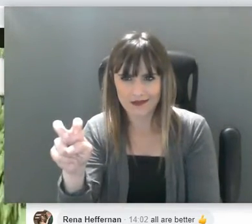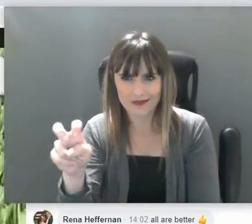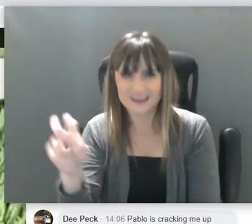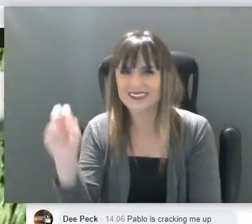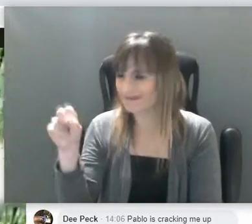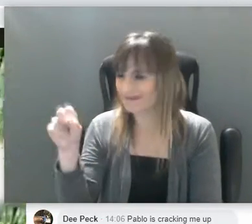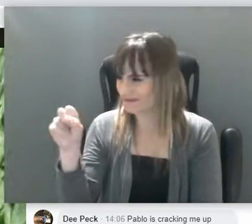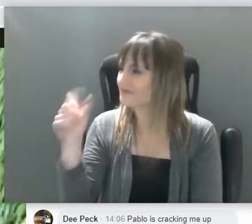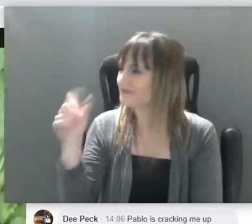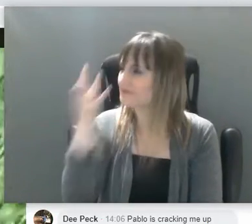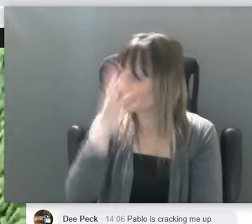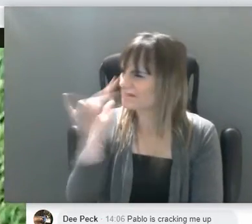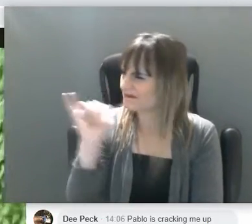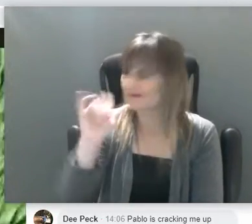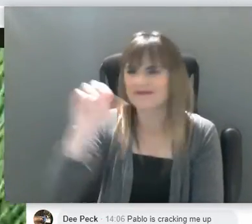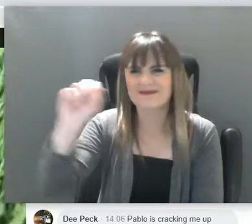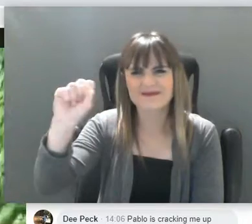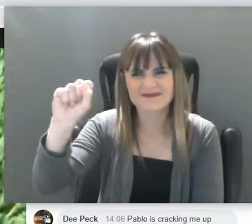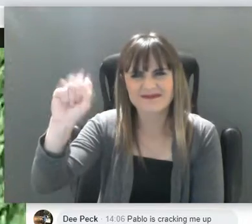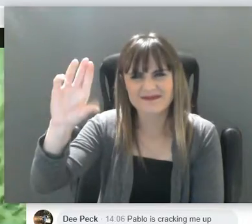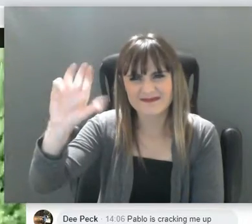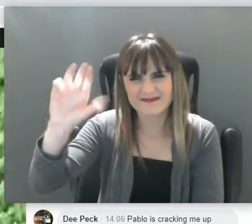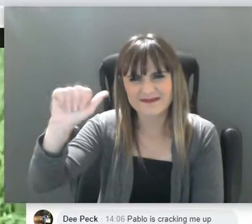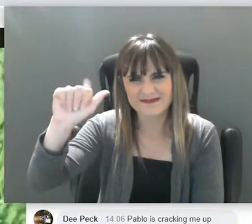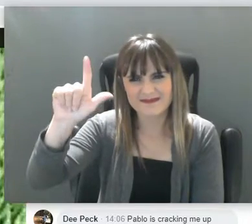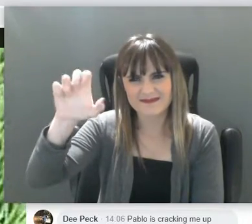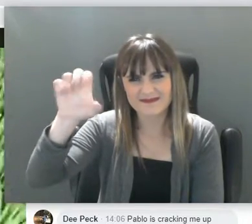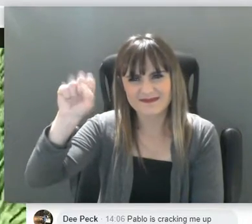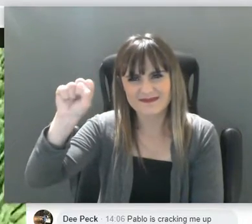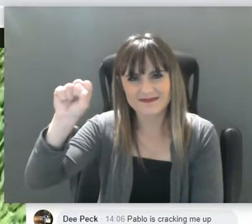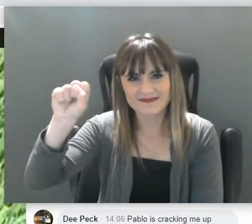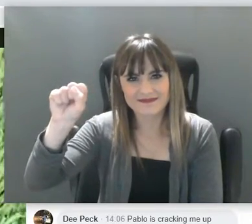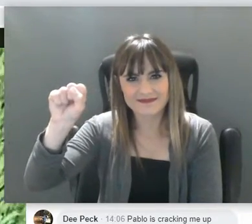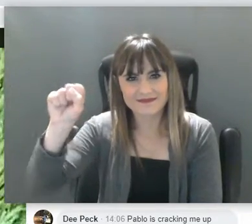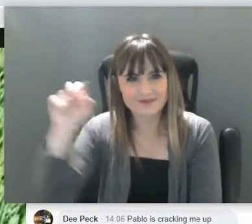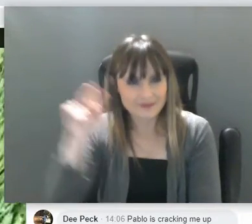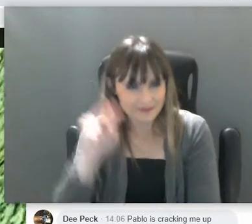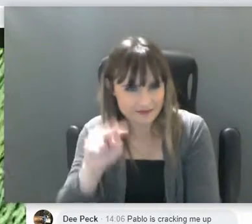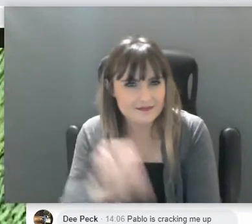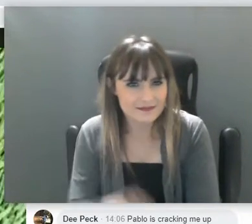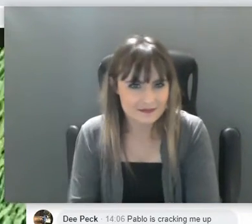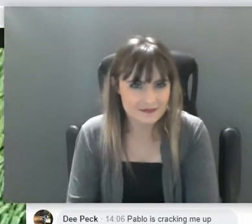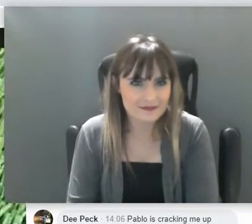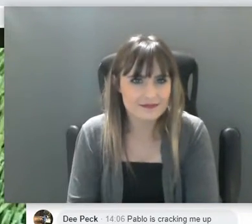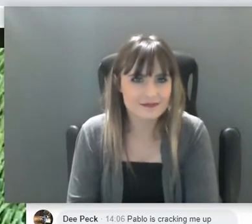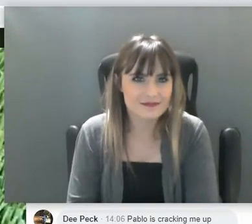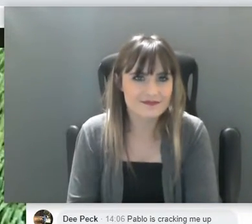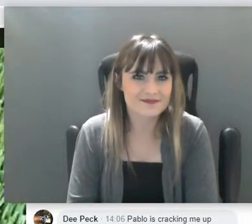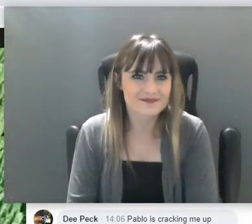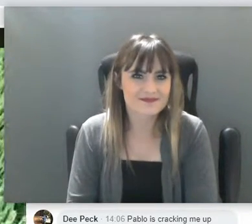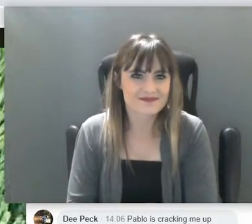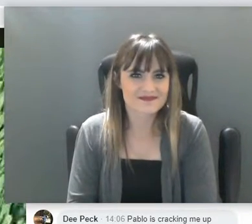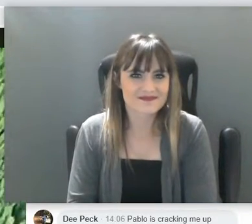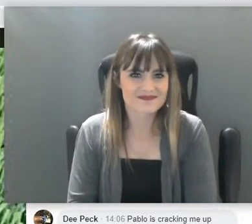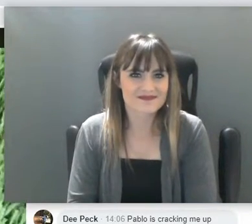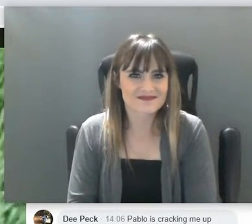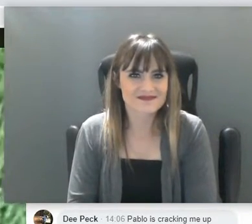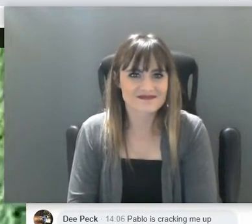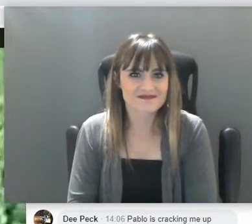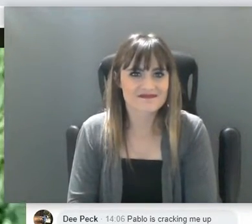like scales on her tail. She's but being bashful now. There we go. Like, there's a good view of her tail. Yeah, it's